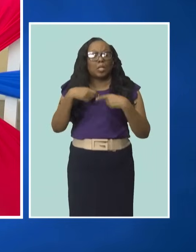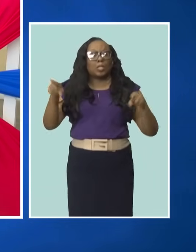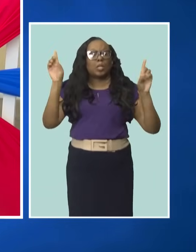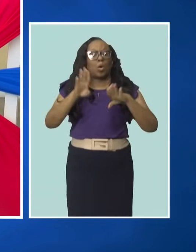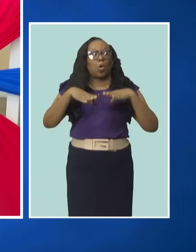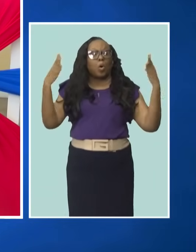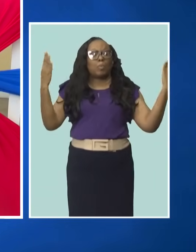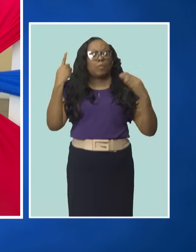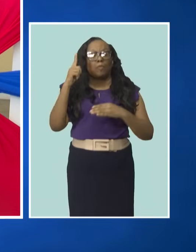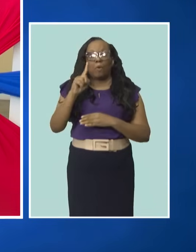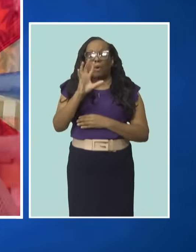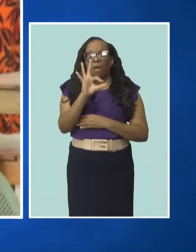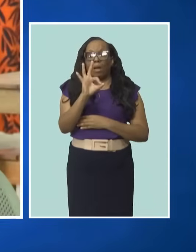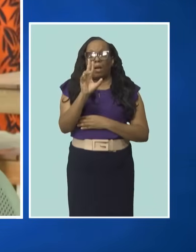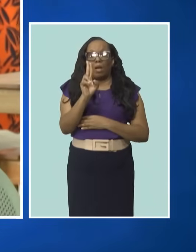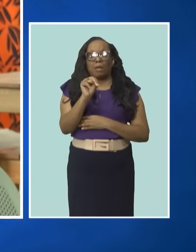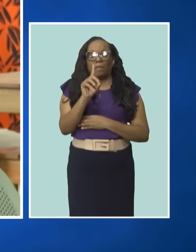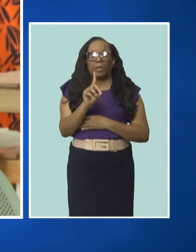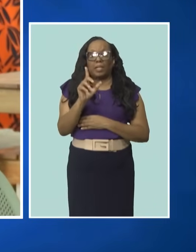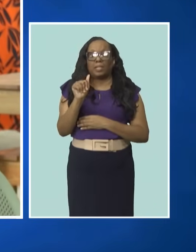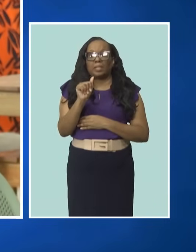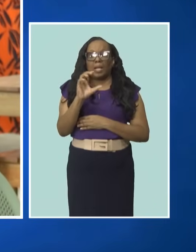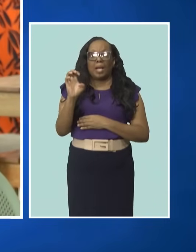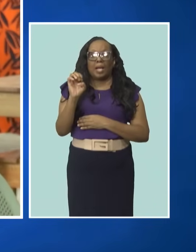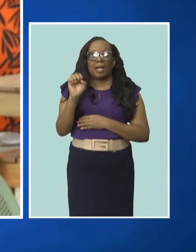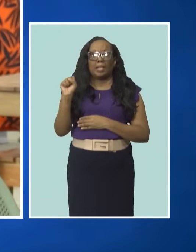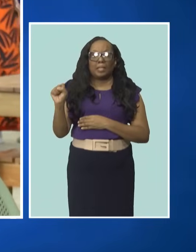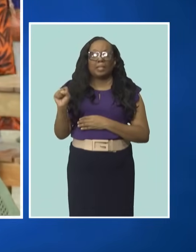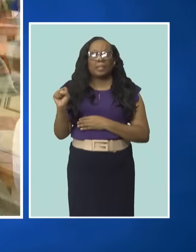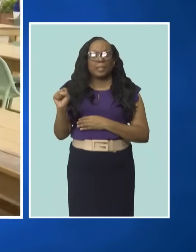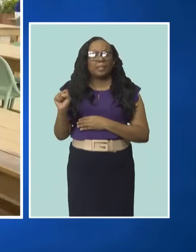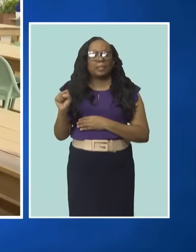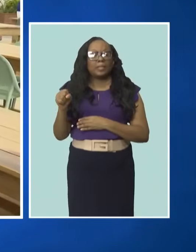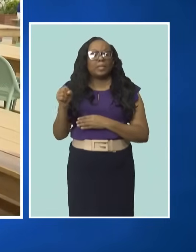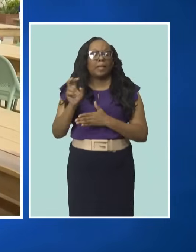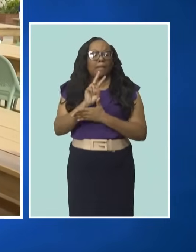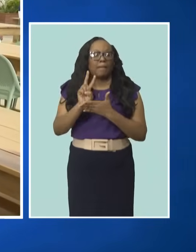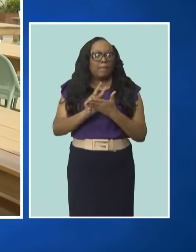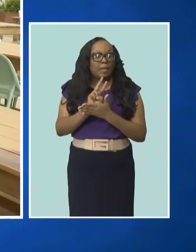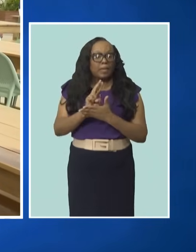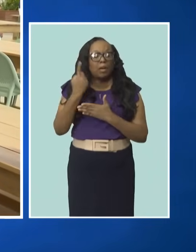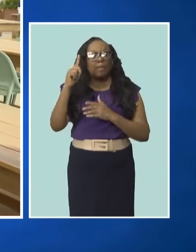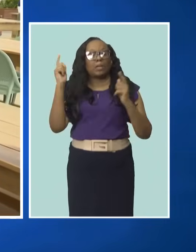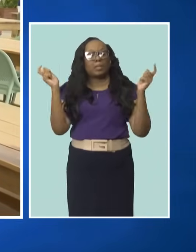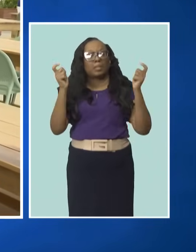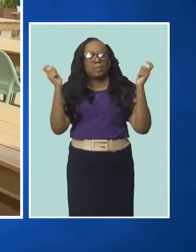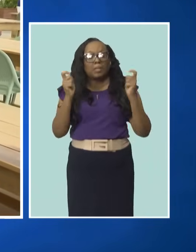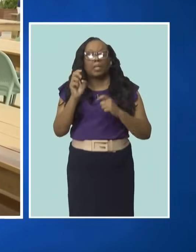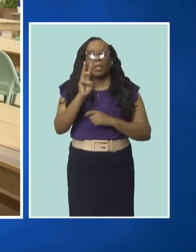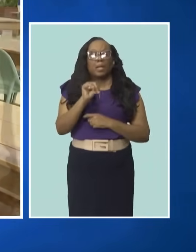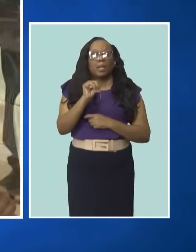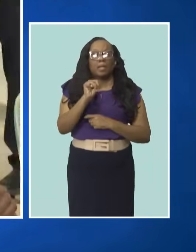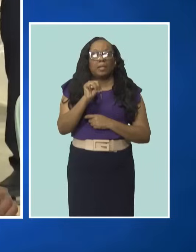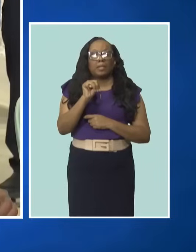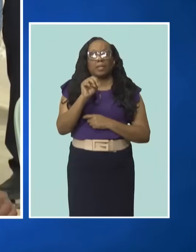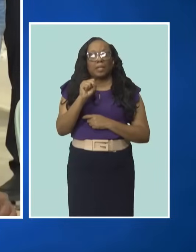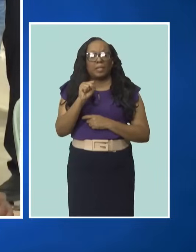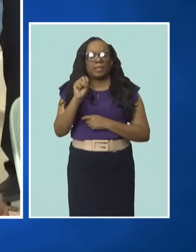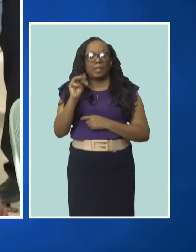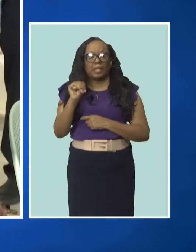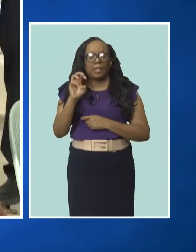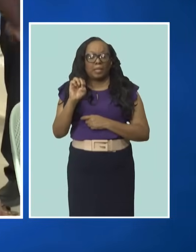of Fund Access's Keeping It Real video series forum in celebration of World Micro, Small and Medium Enterprise